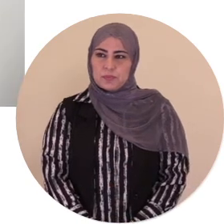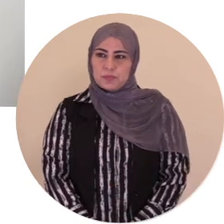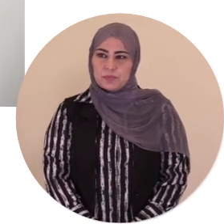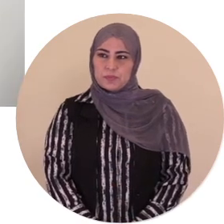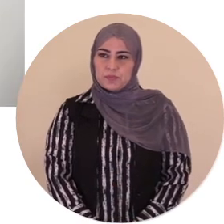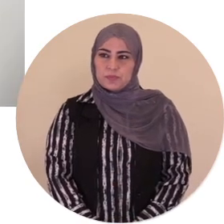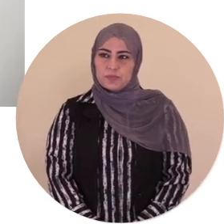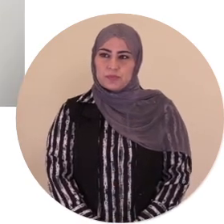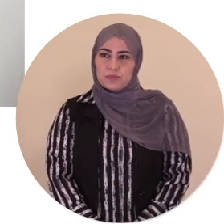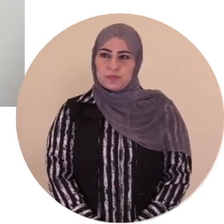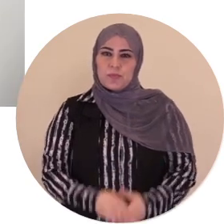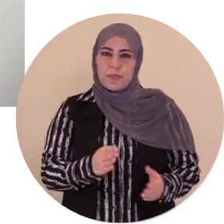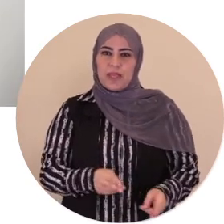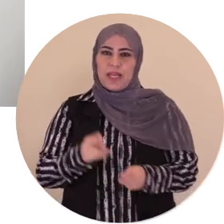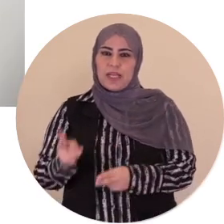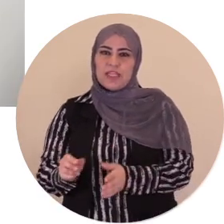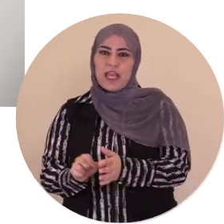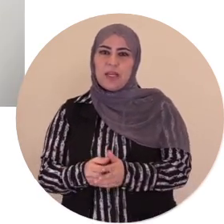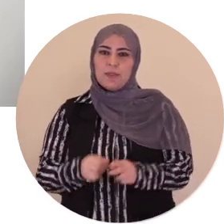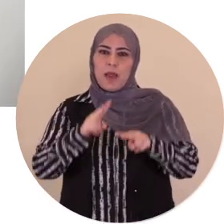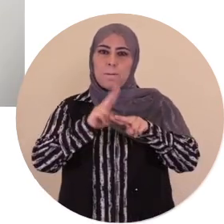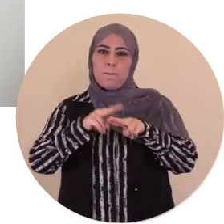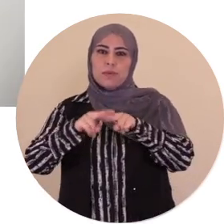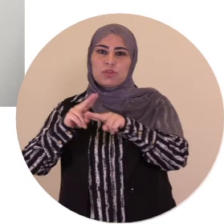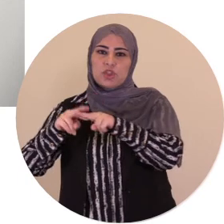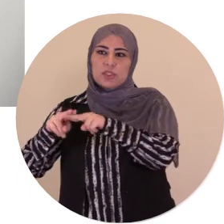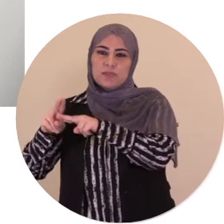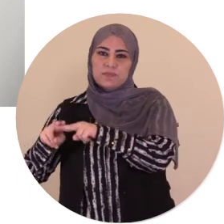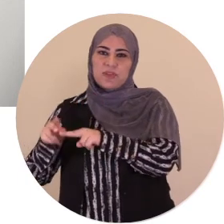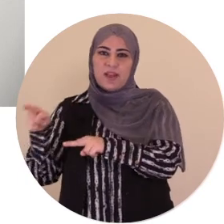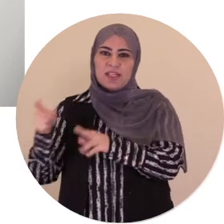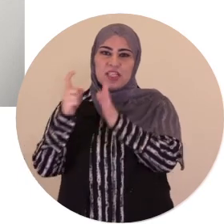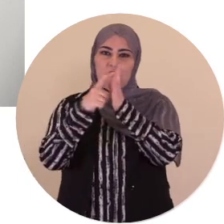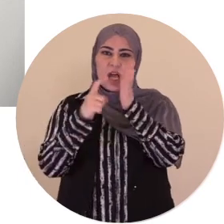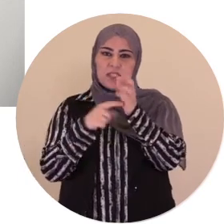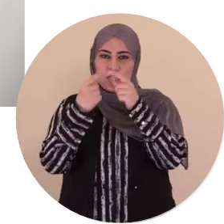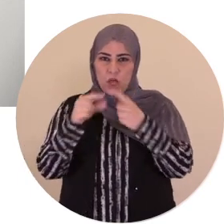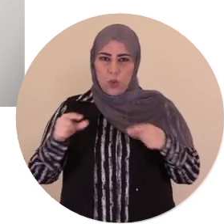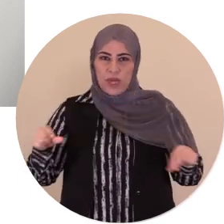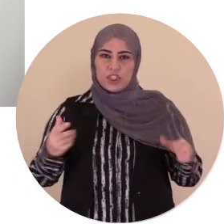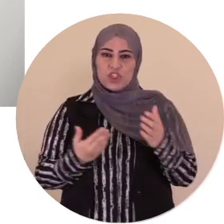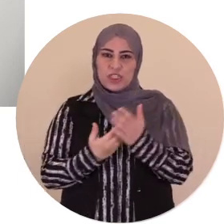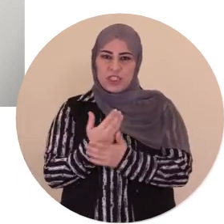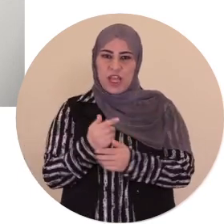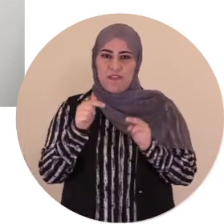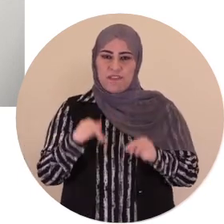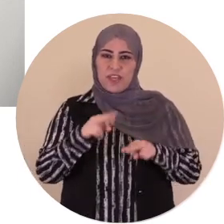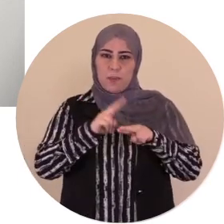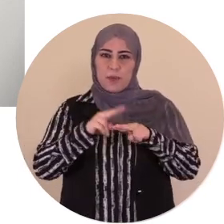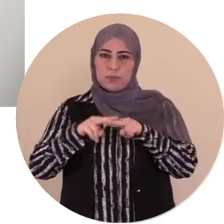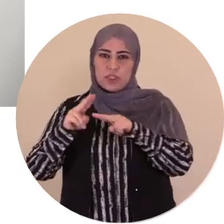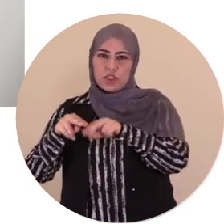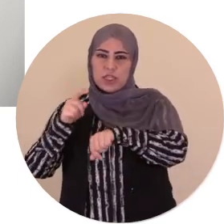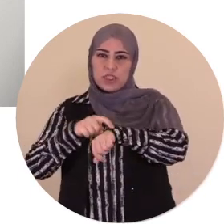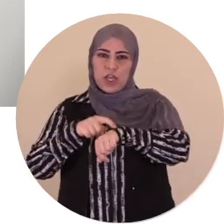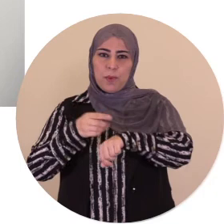This brings us to prepositions. When it comes to prepositions, we have prepositions of time and prepositions of place.